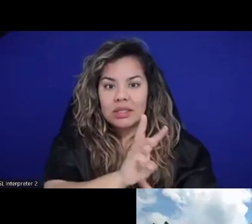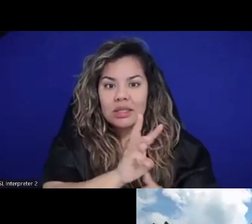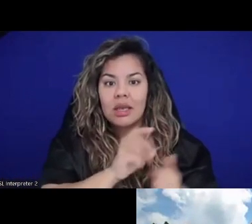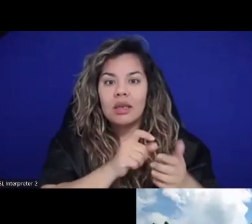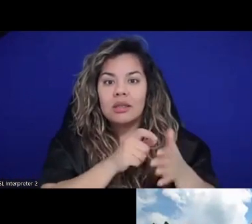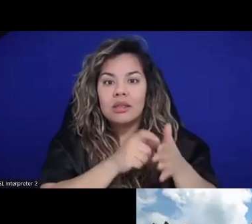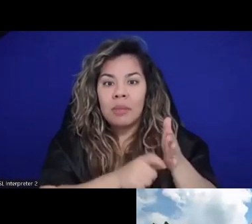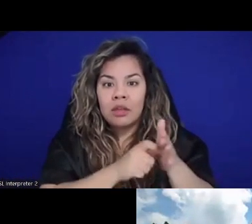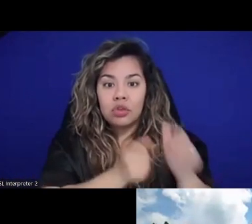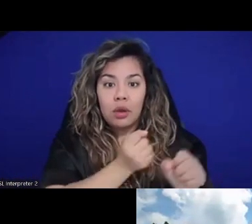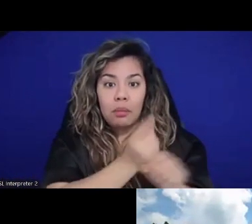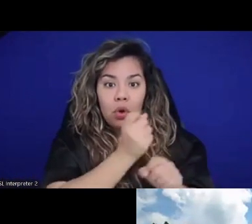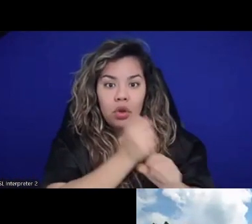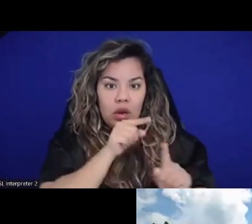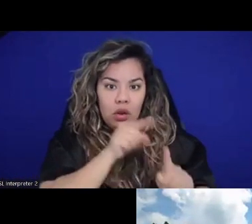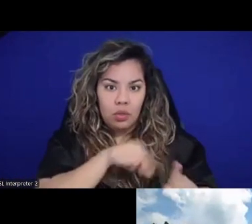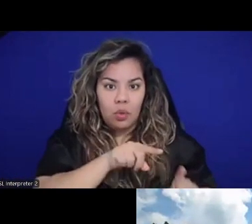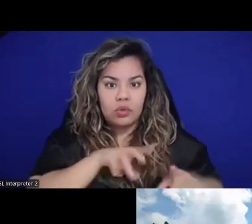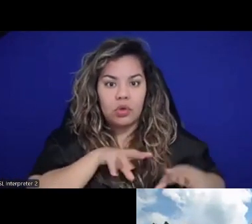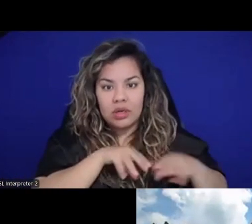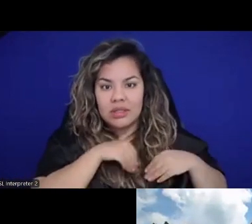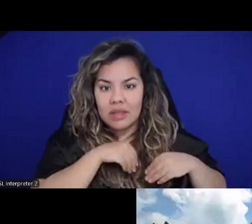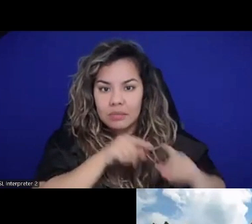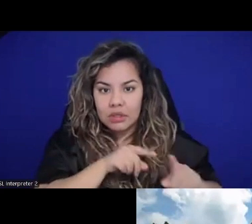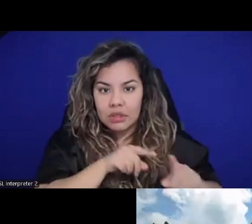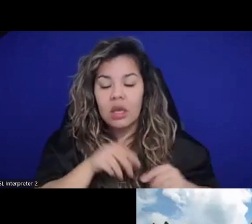the acceptance rates become